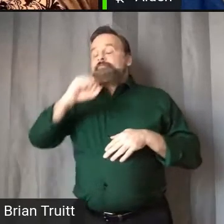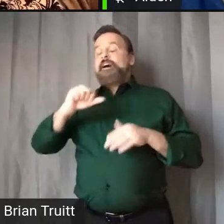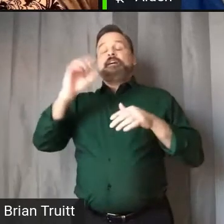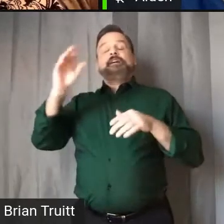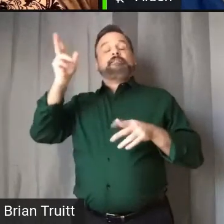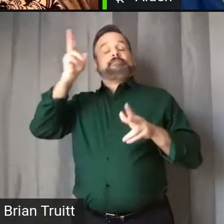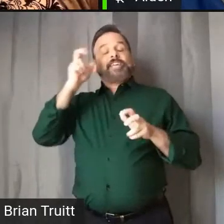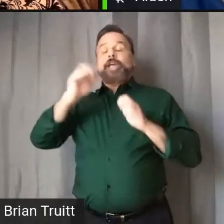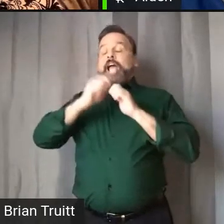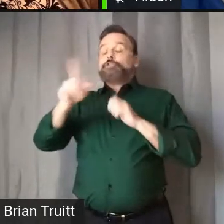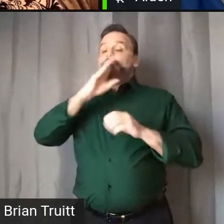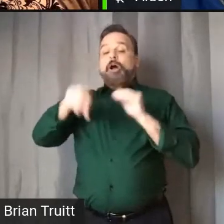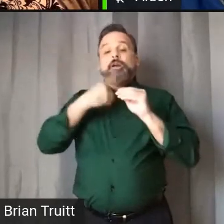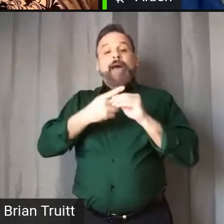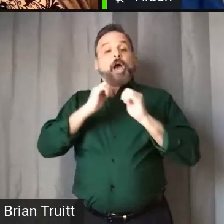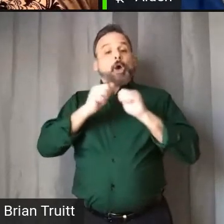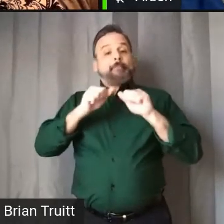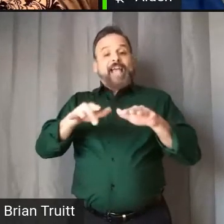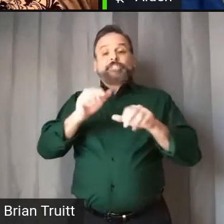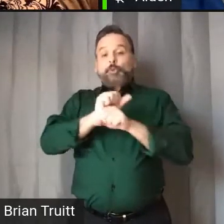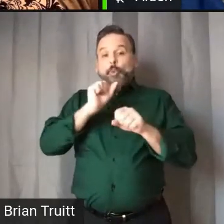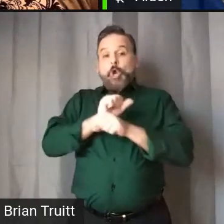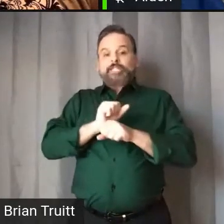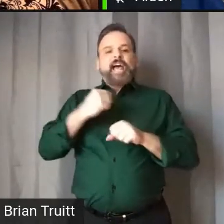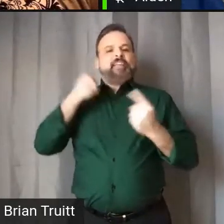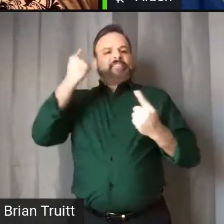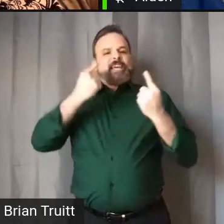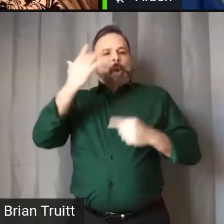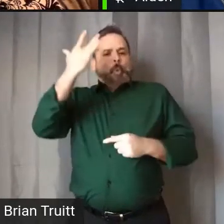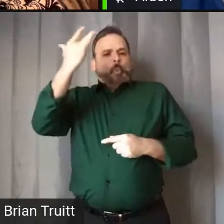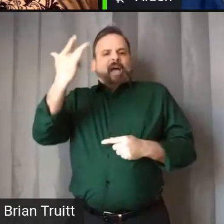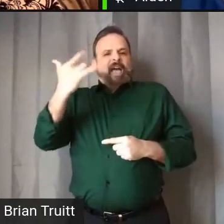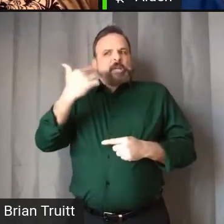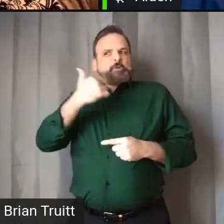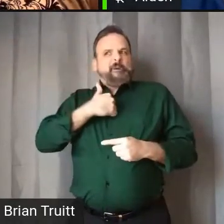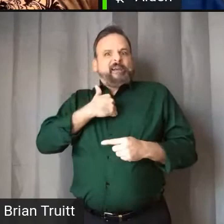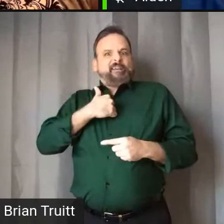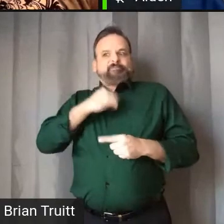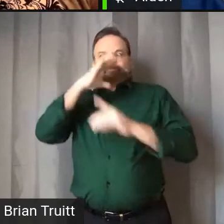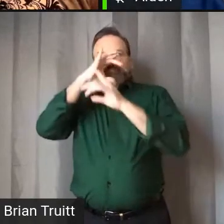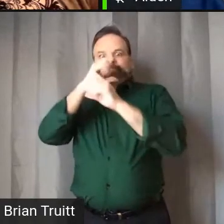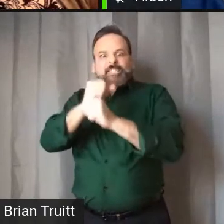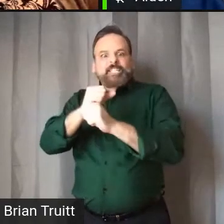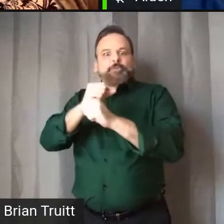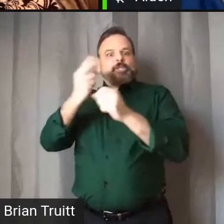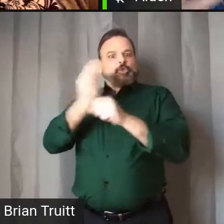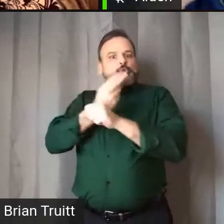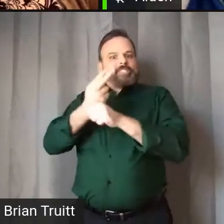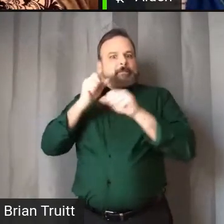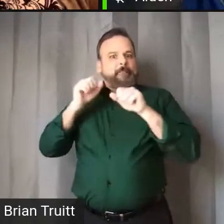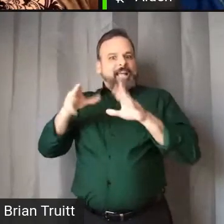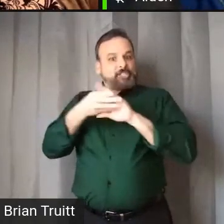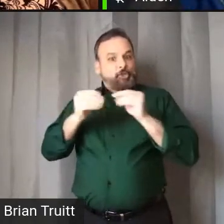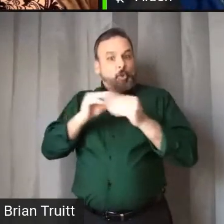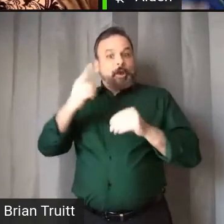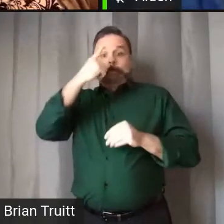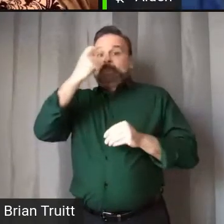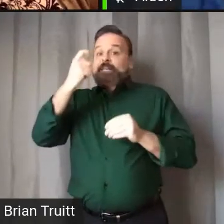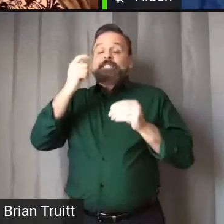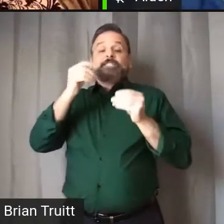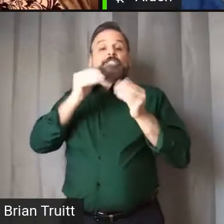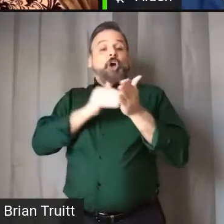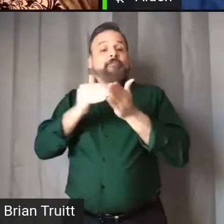in these stories, because that's, you know, when I think about why am I drawn to using magic in stories, so often it's because it's such a powerful metaphor in